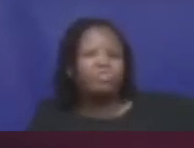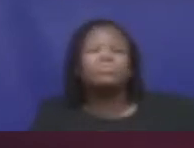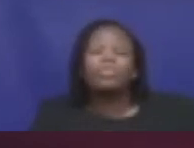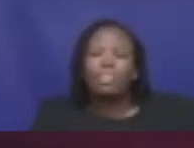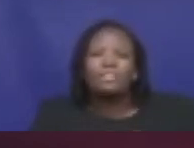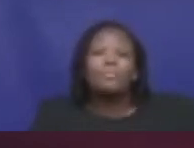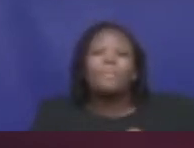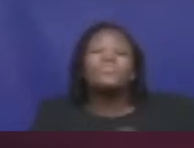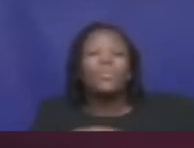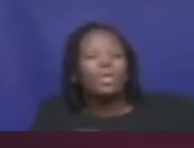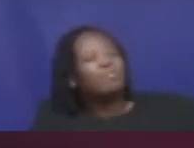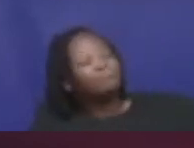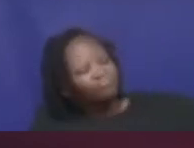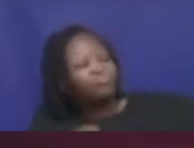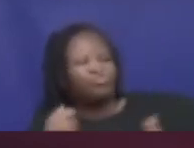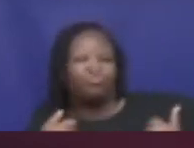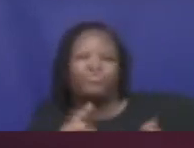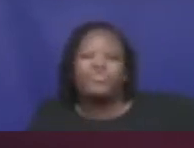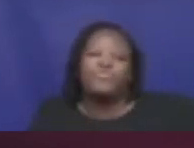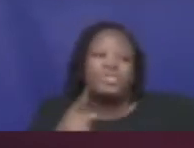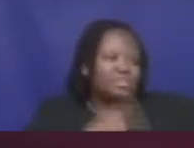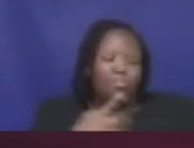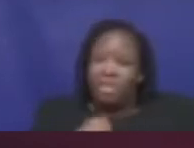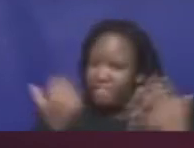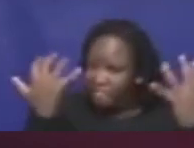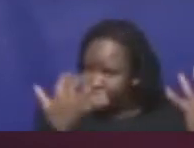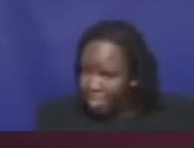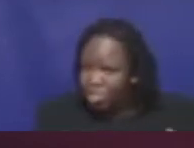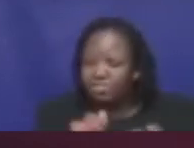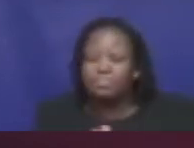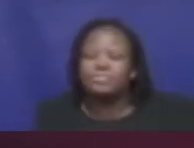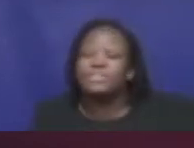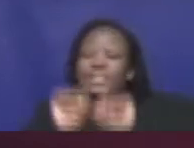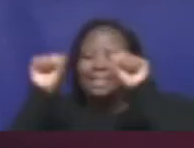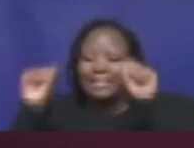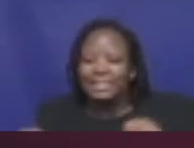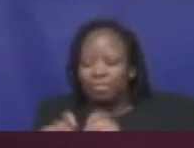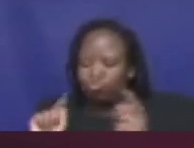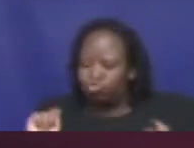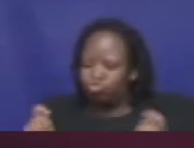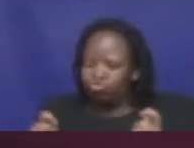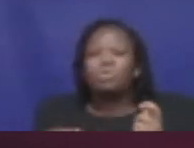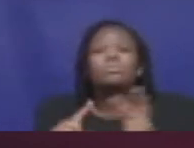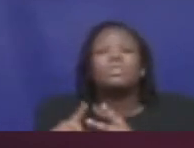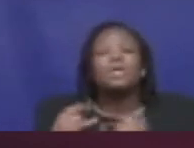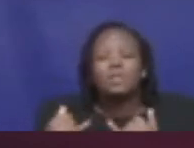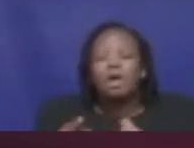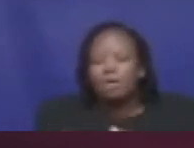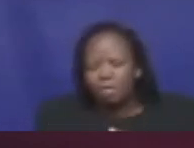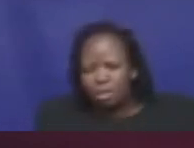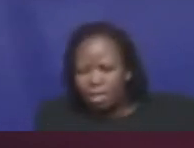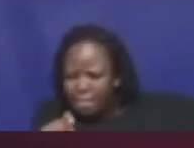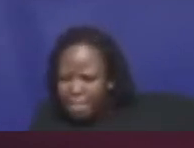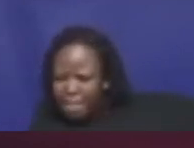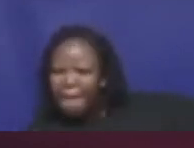moment, where for the first time we have a budget and systems reform that is starting to address the root of